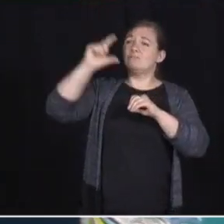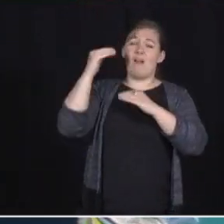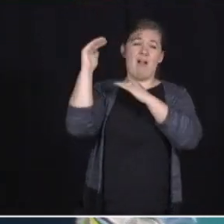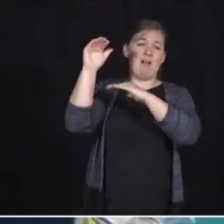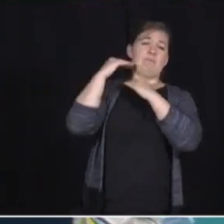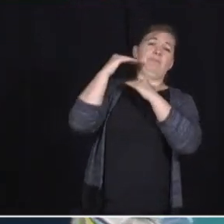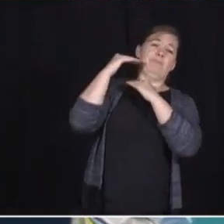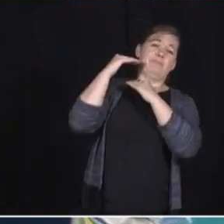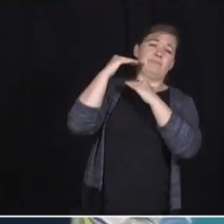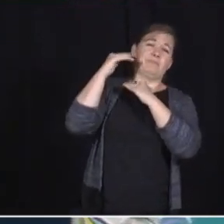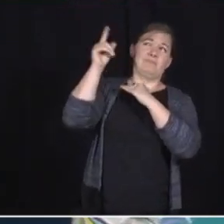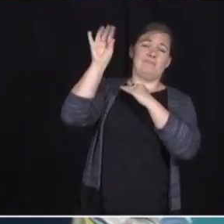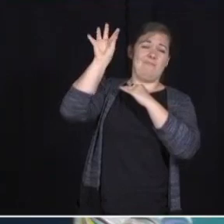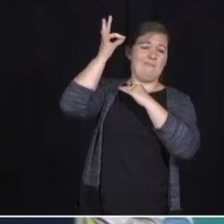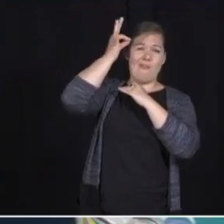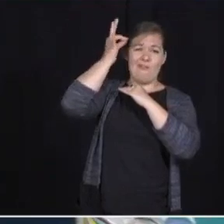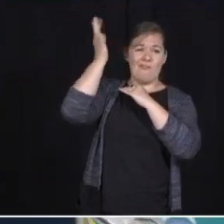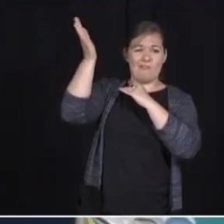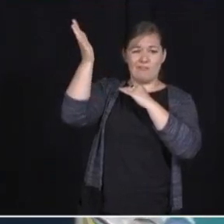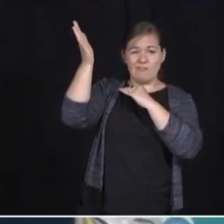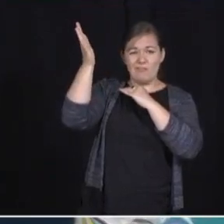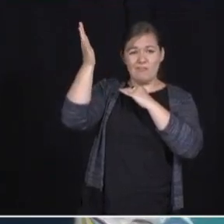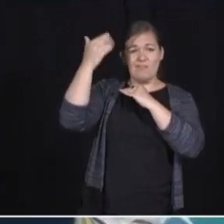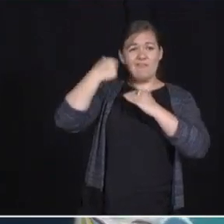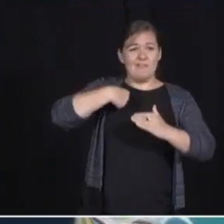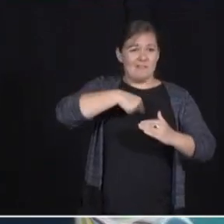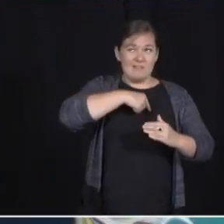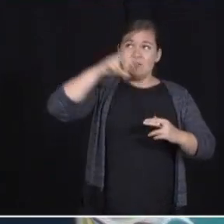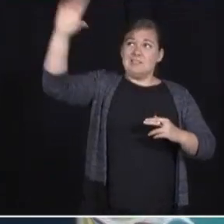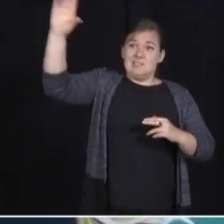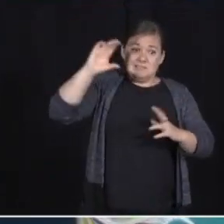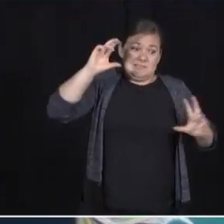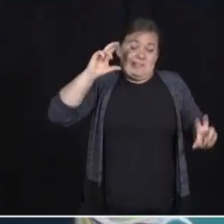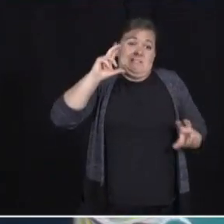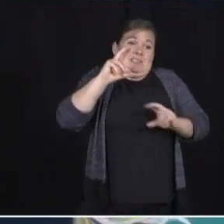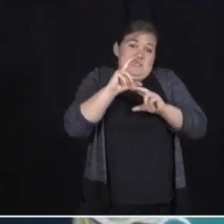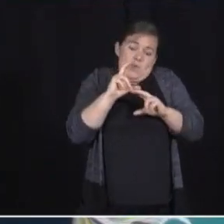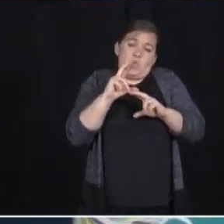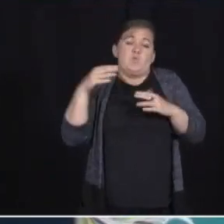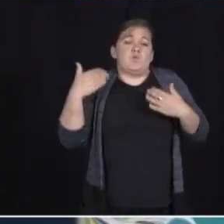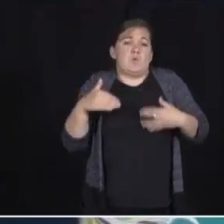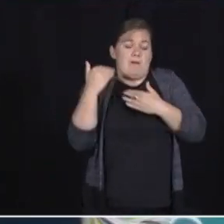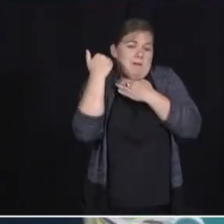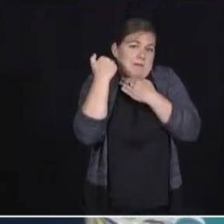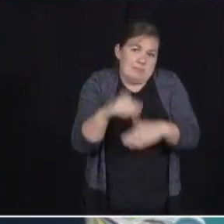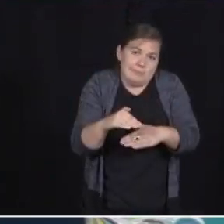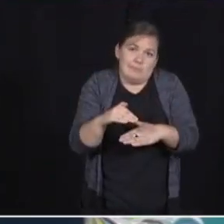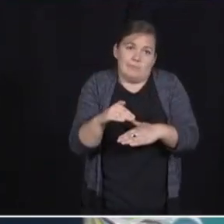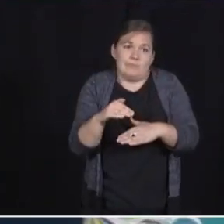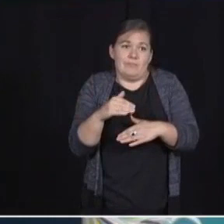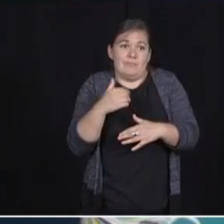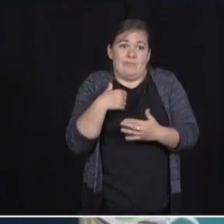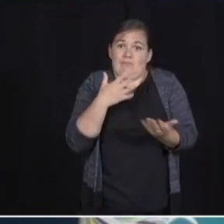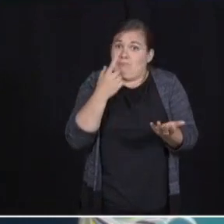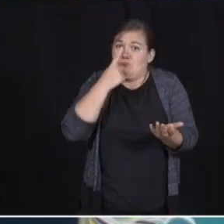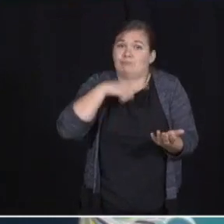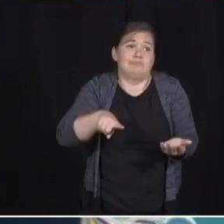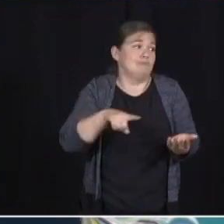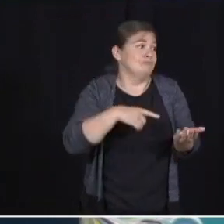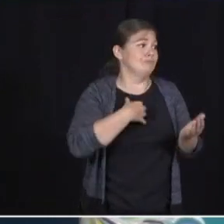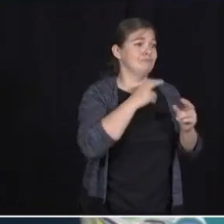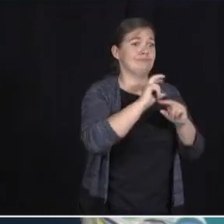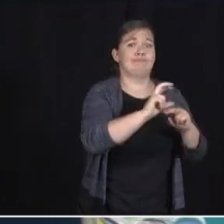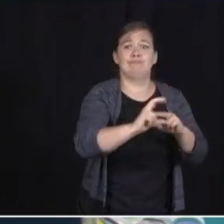honestly, I want everyone to get pandemic pay. Everyone's pitched in, but there has to be a line that you